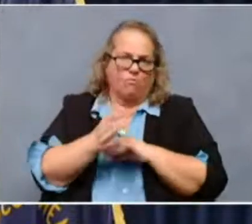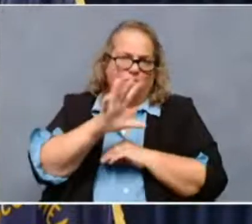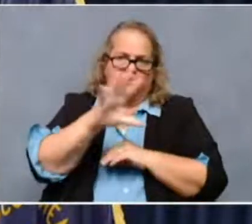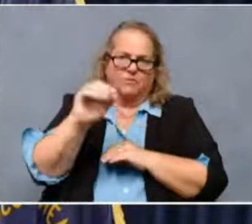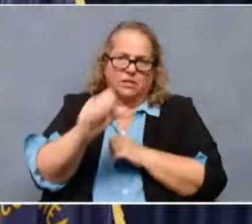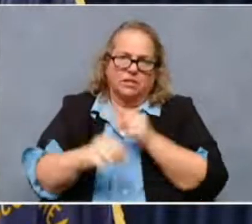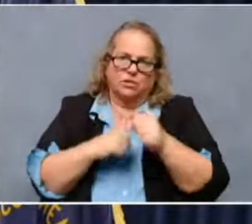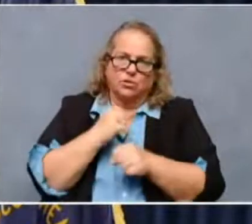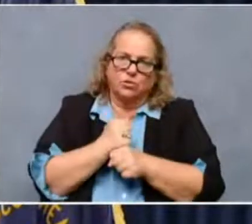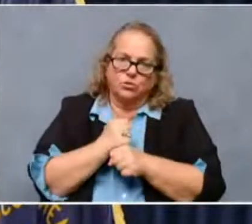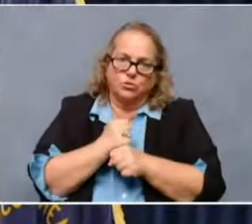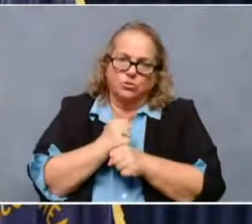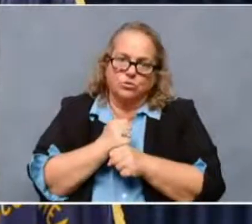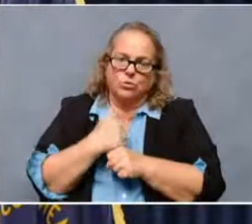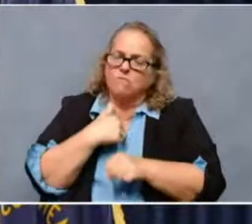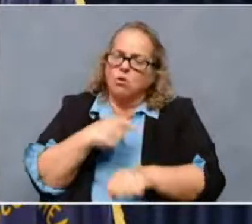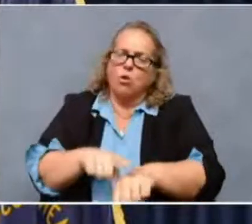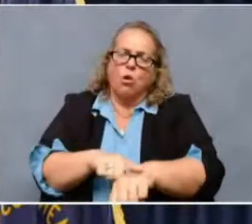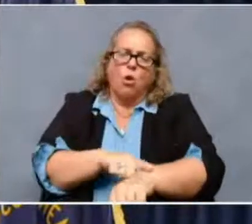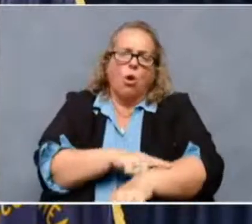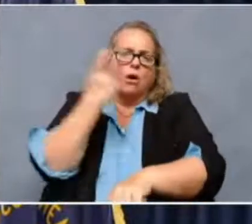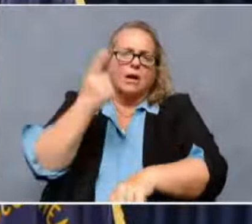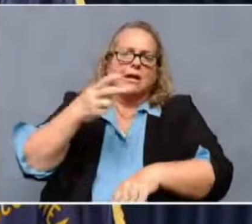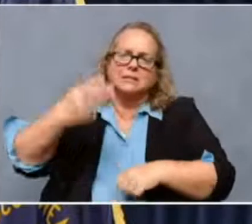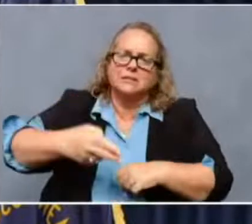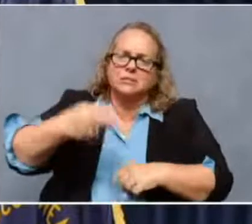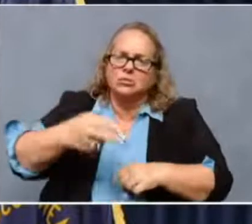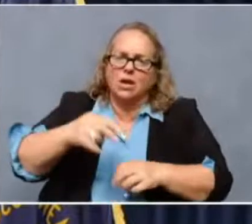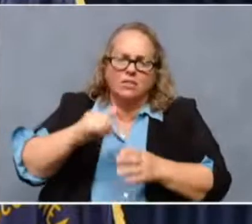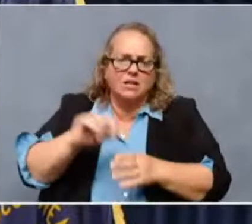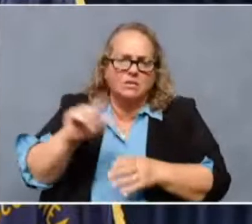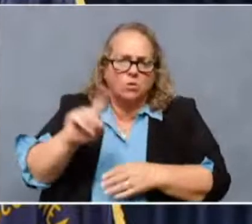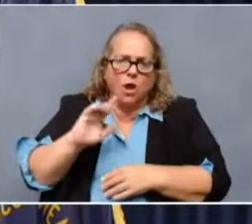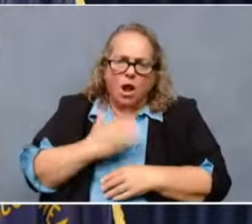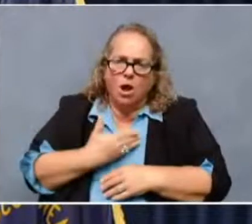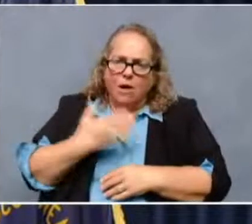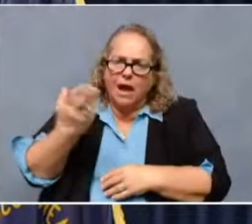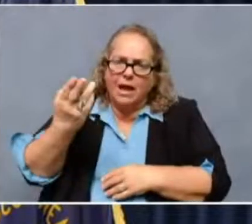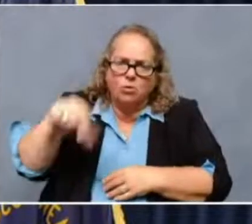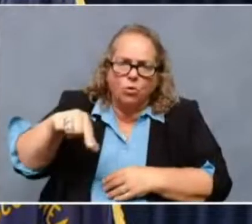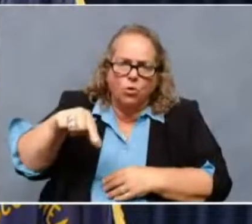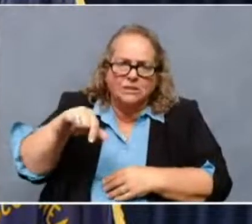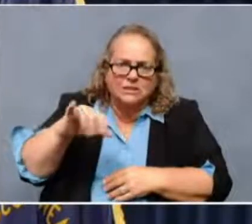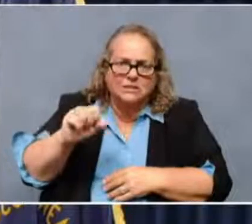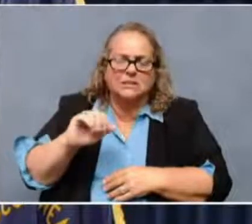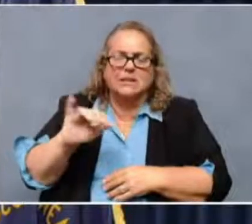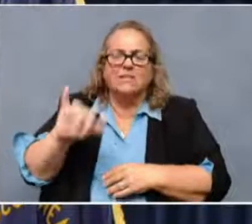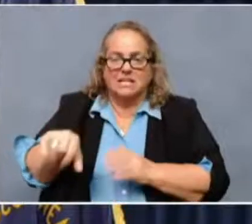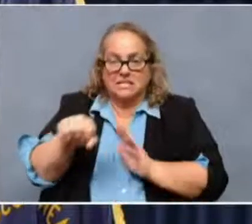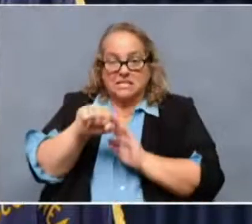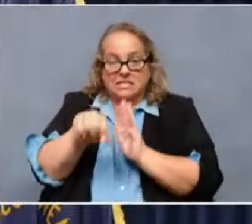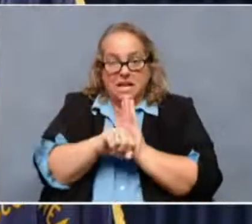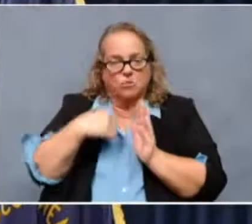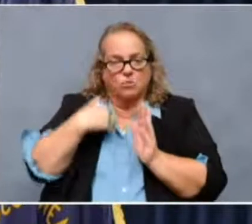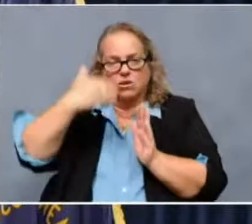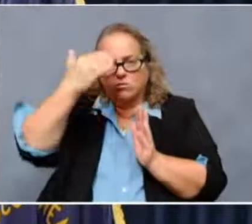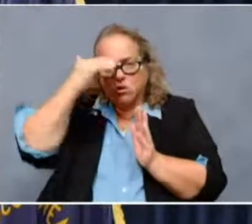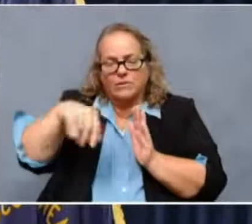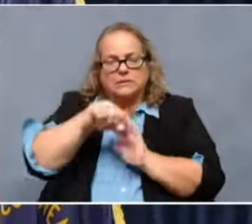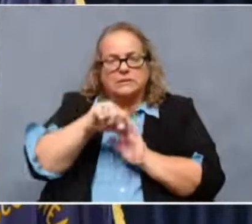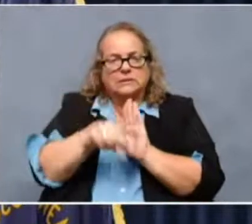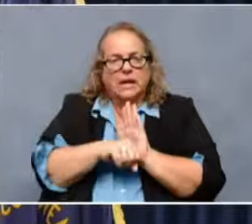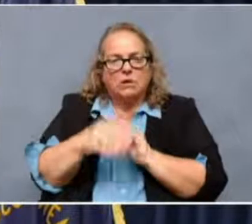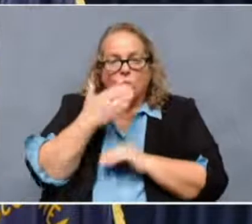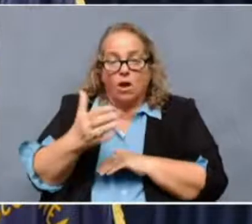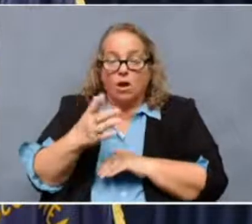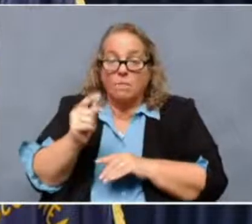a long history. That's where our headquarters are, and this is a state we know and we know well. But the future we see today